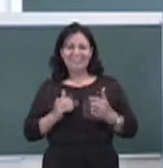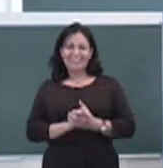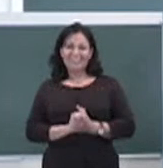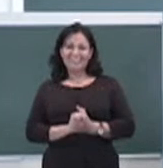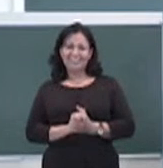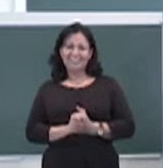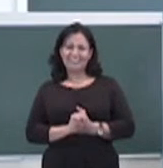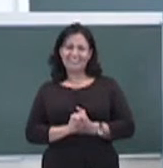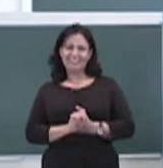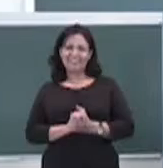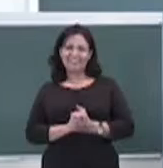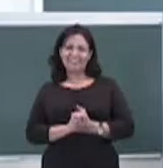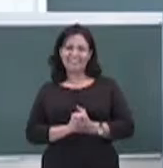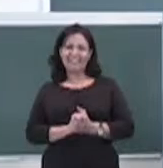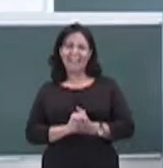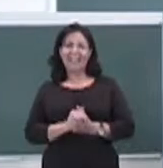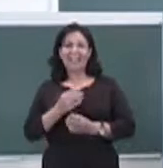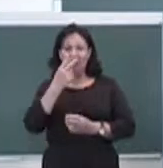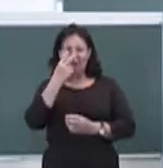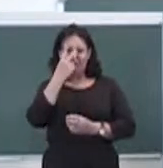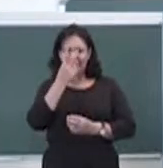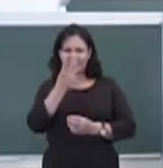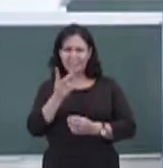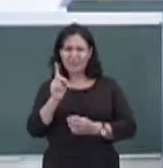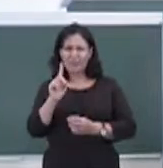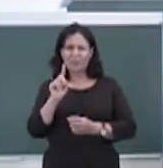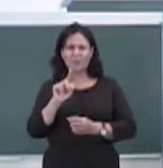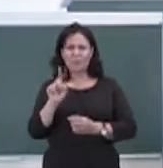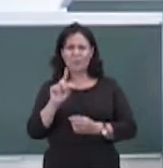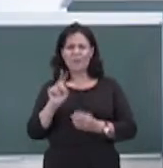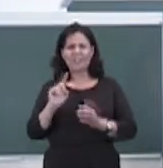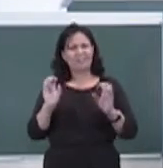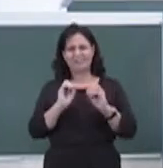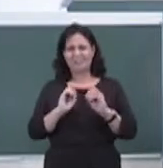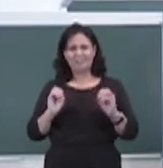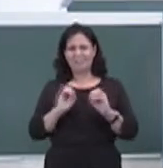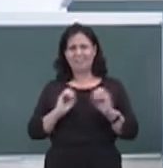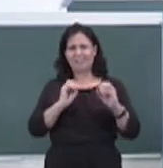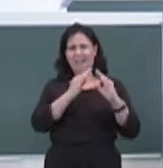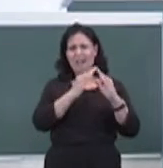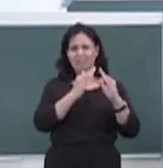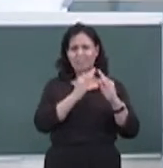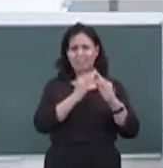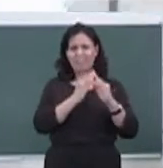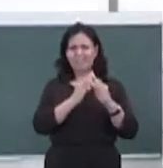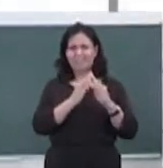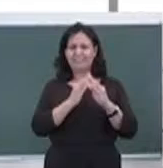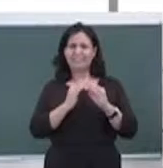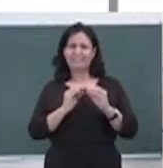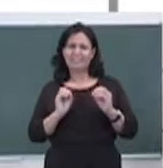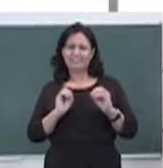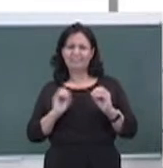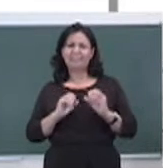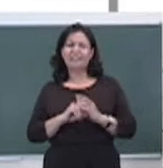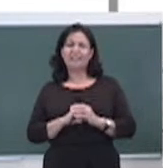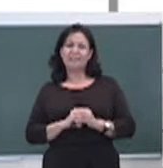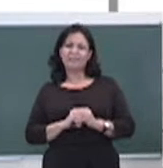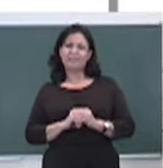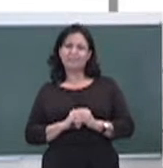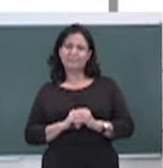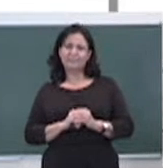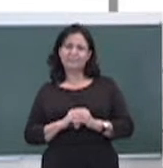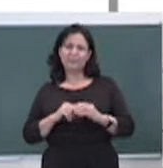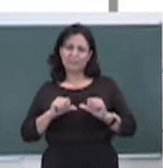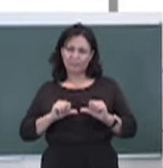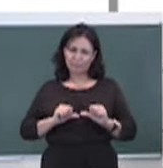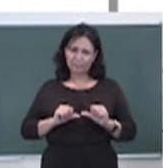Now I'm sure you can see what is missing on the other houses, and I'd like you to do that by yourselves. Now I'm going to ask my